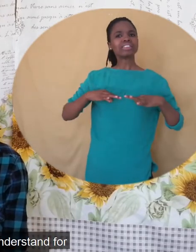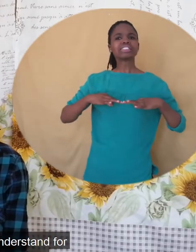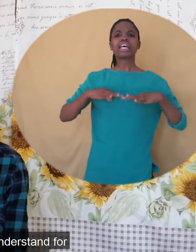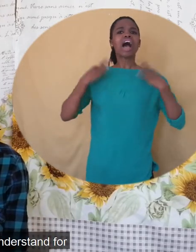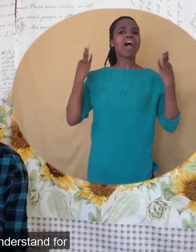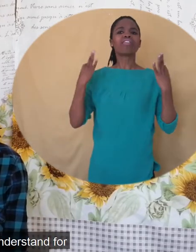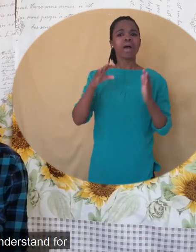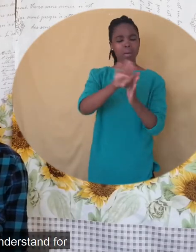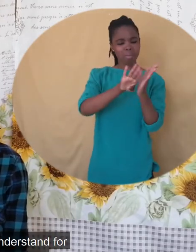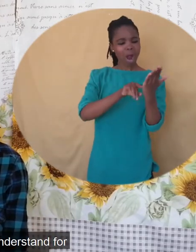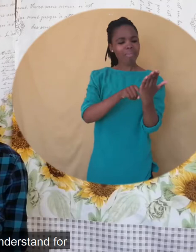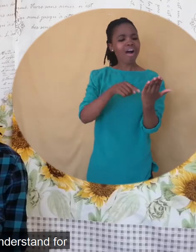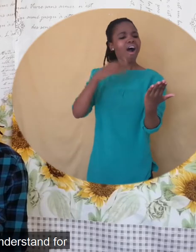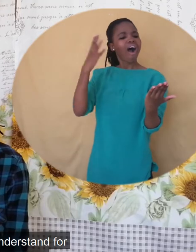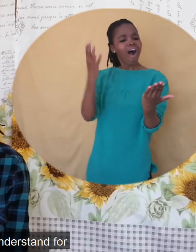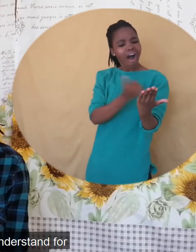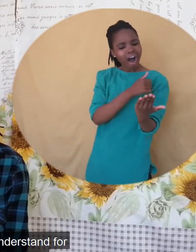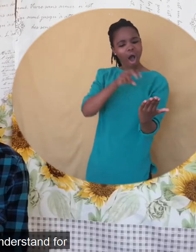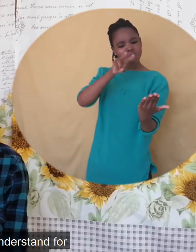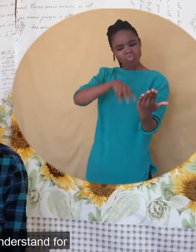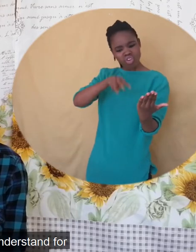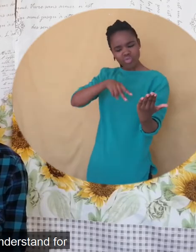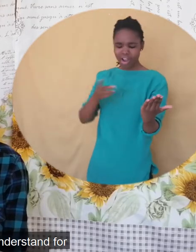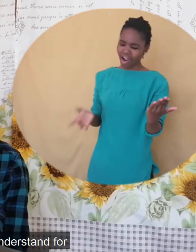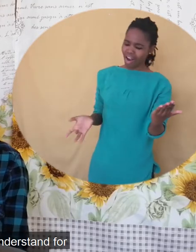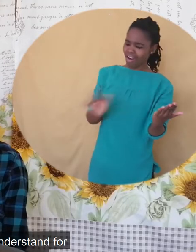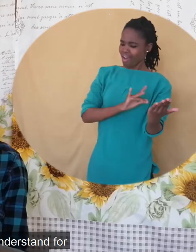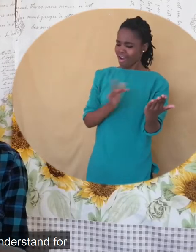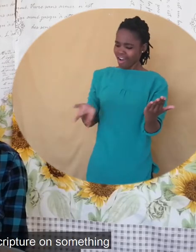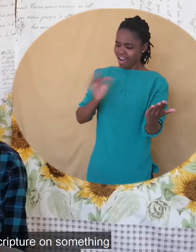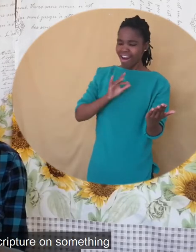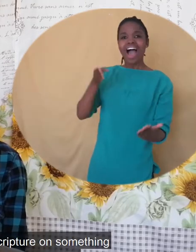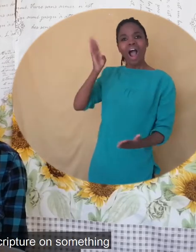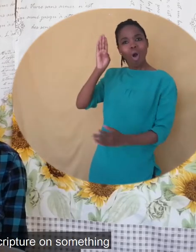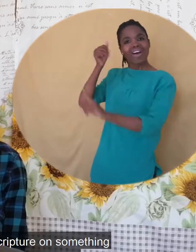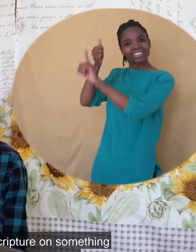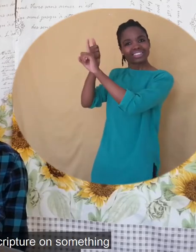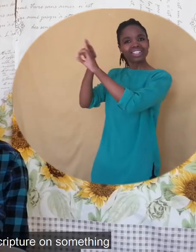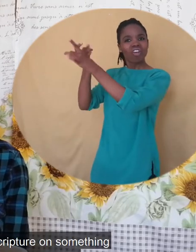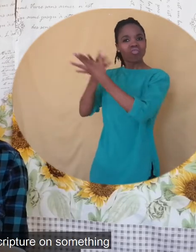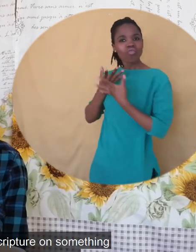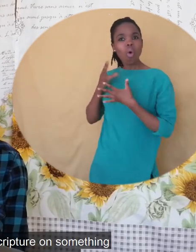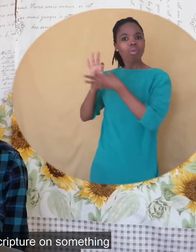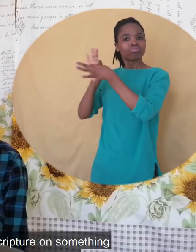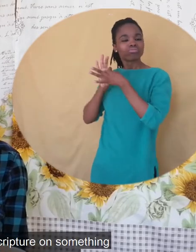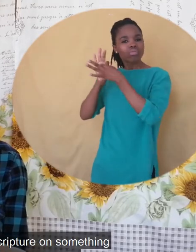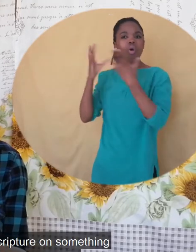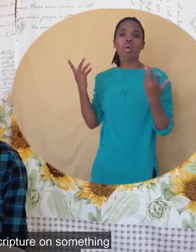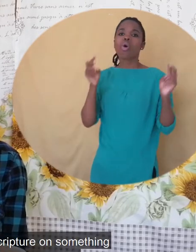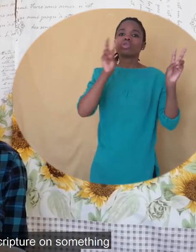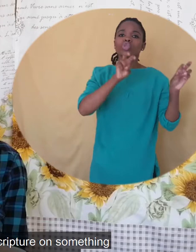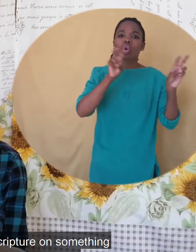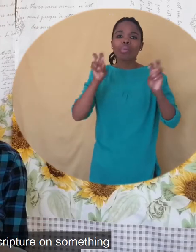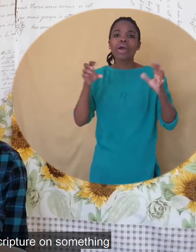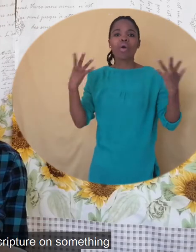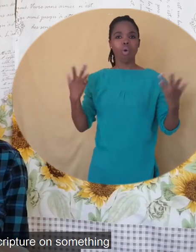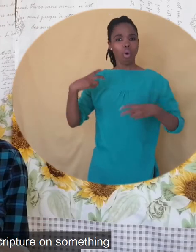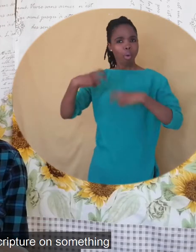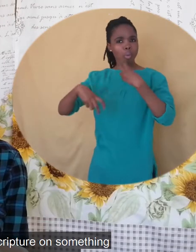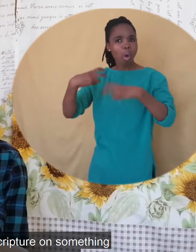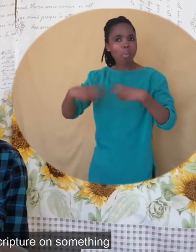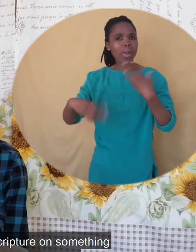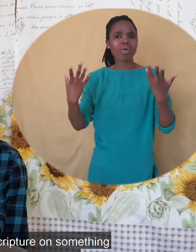and understand for myself what God is saying to me. And if I'm looking for a specific topic or a scripture